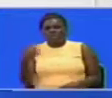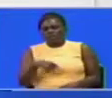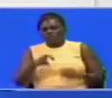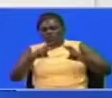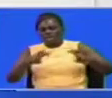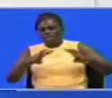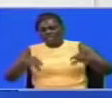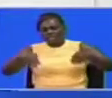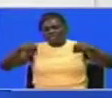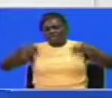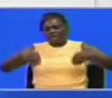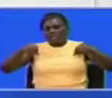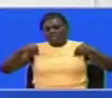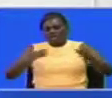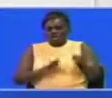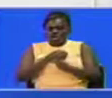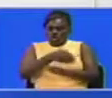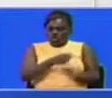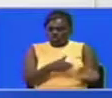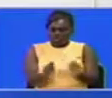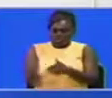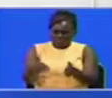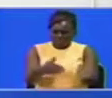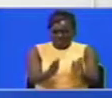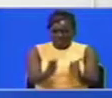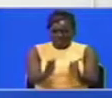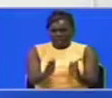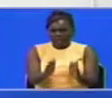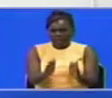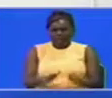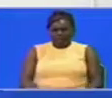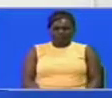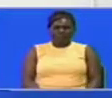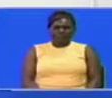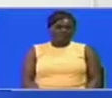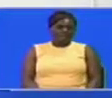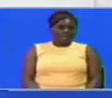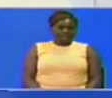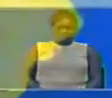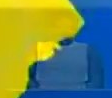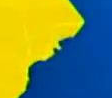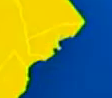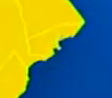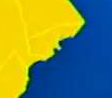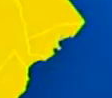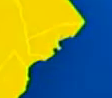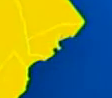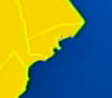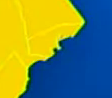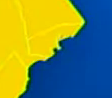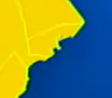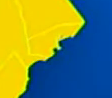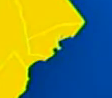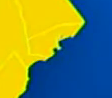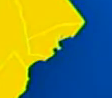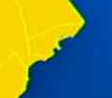for a pasture? They crossed the river to Tot is about 15 So what I'm getting from what you're trying to explain is that the Pokots are the aggressors. They